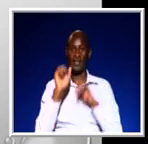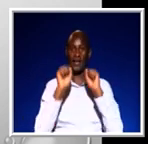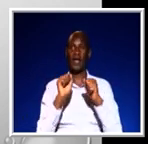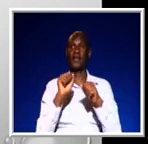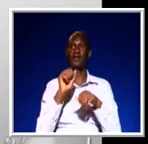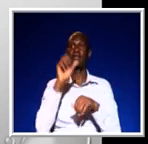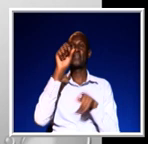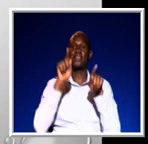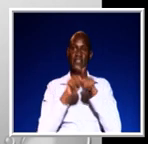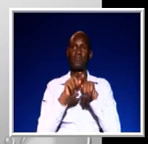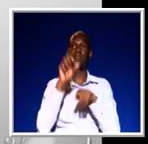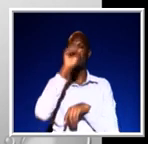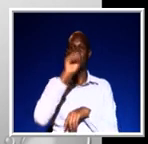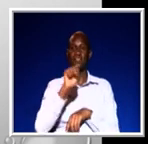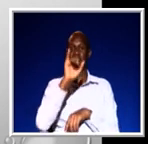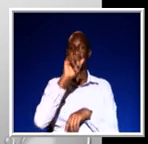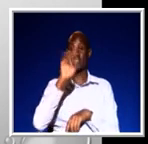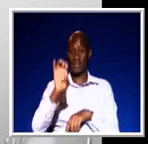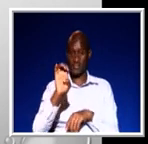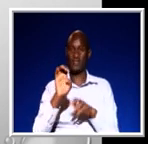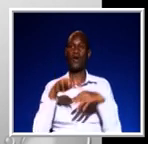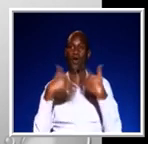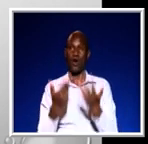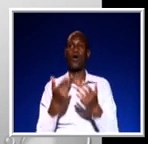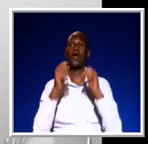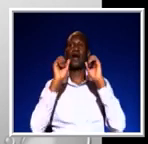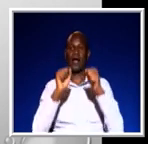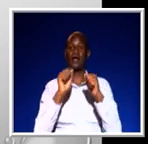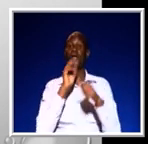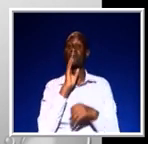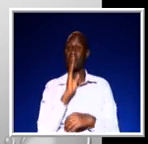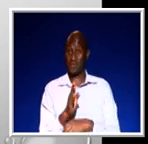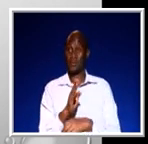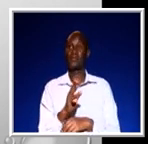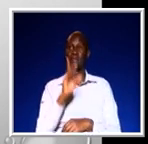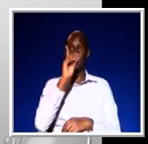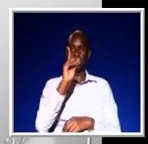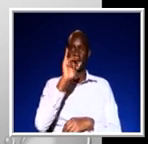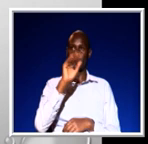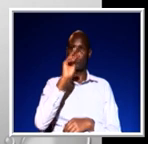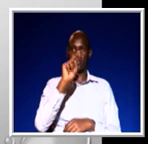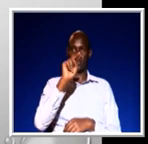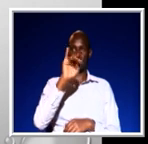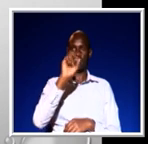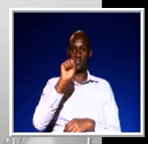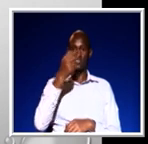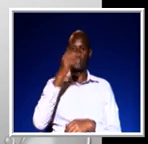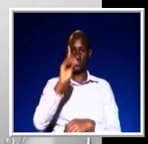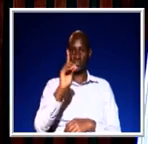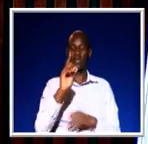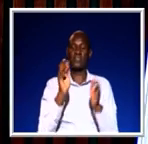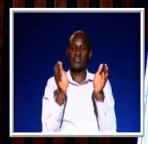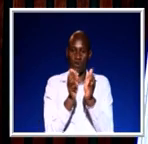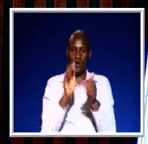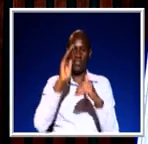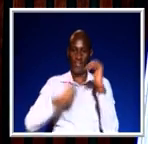same size, or the image may be diminished, meaning that it is smaller